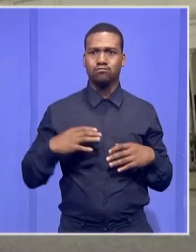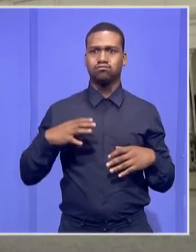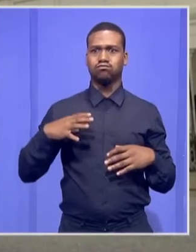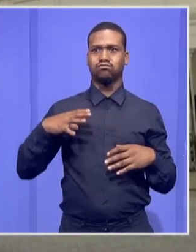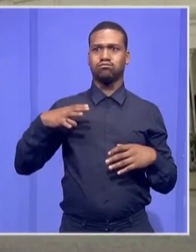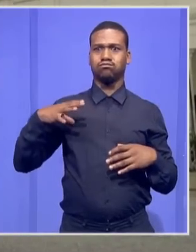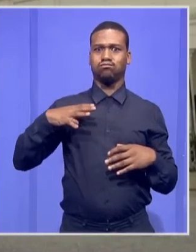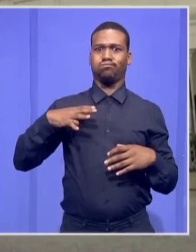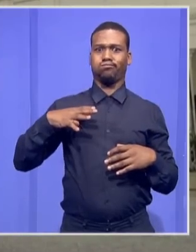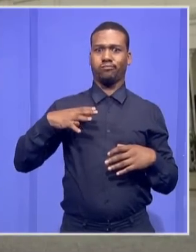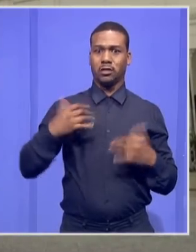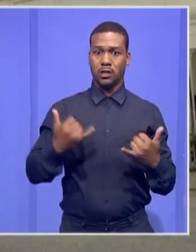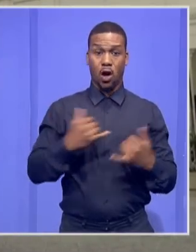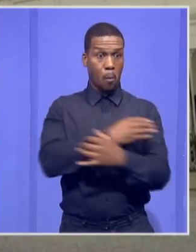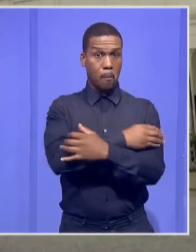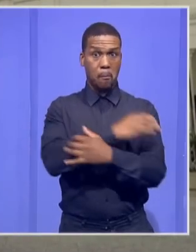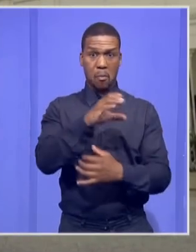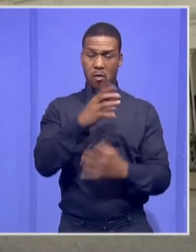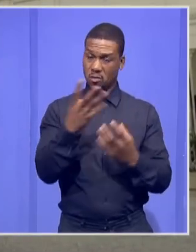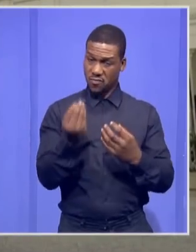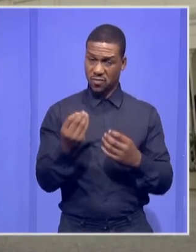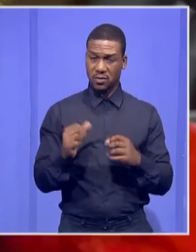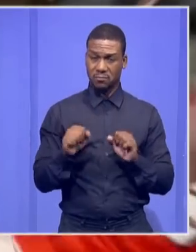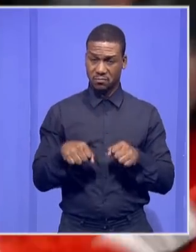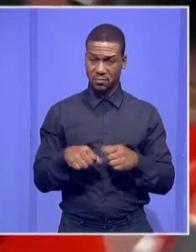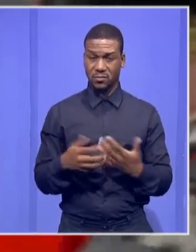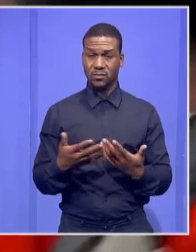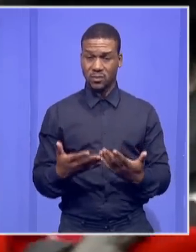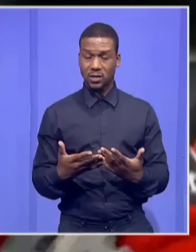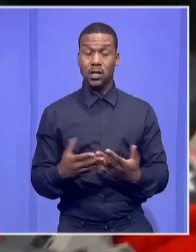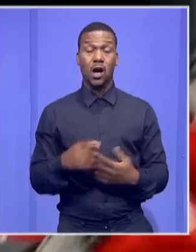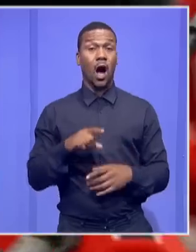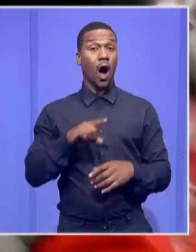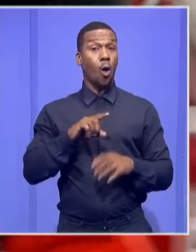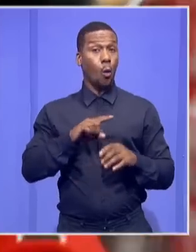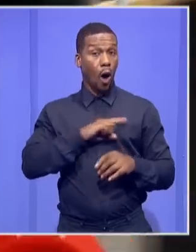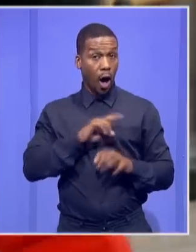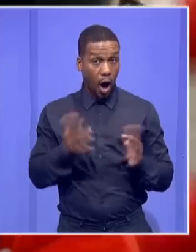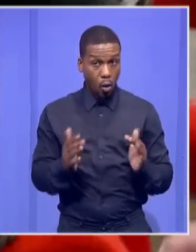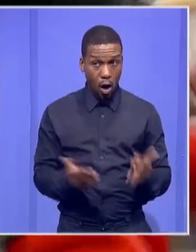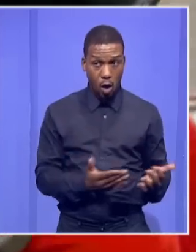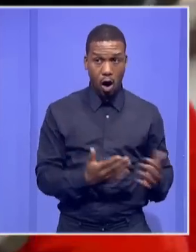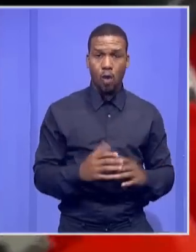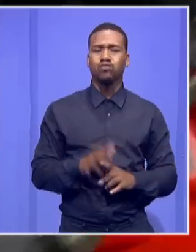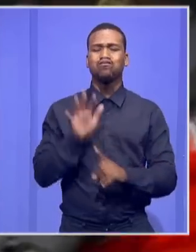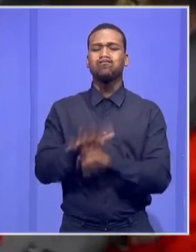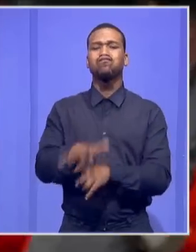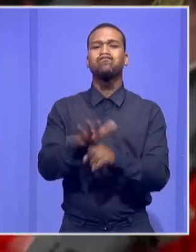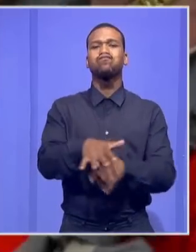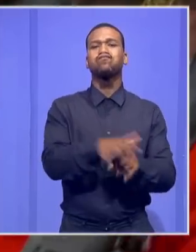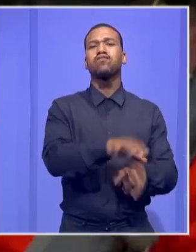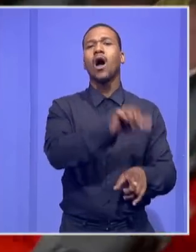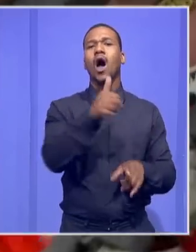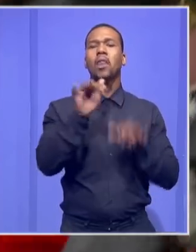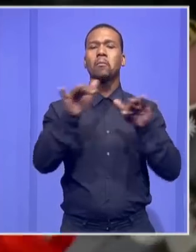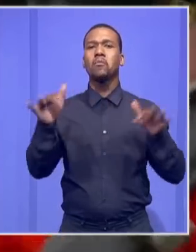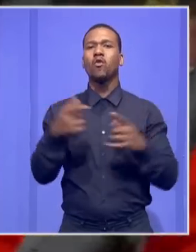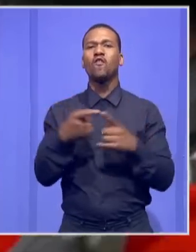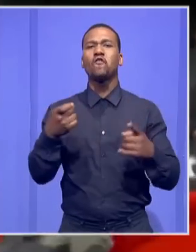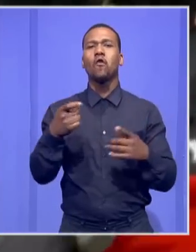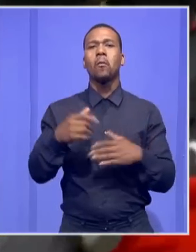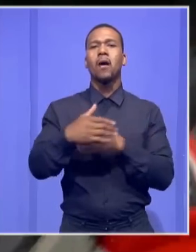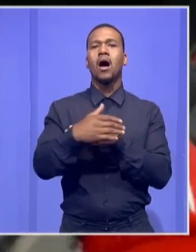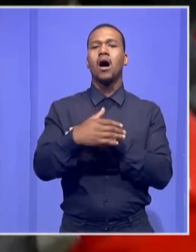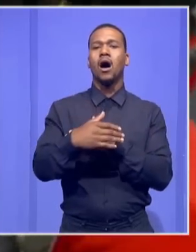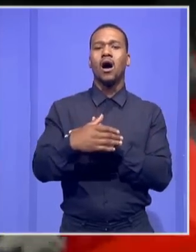of the mistreatment and the suffering of others. And certainly that was the mistreatment and suffering of others in foreign countries, many of whom, of course, were